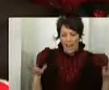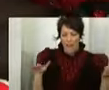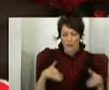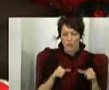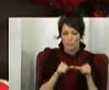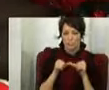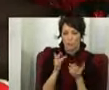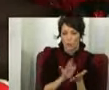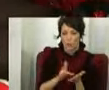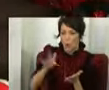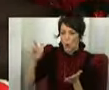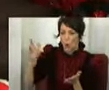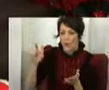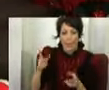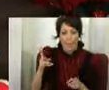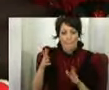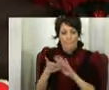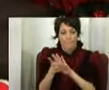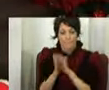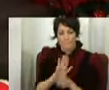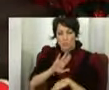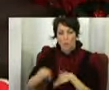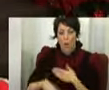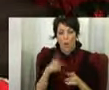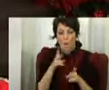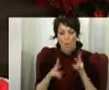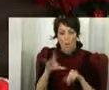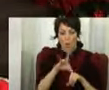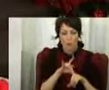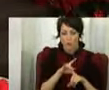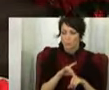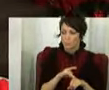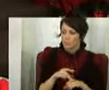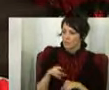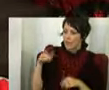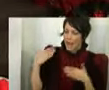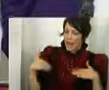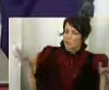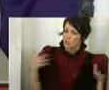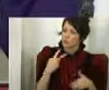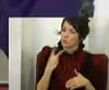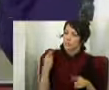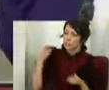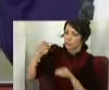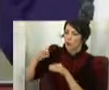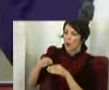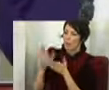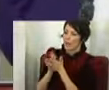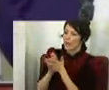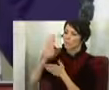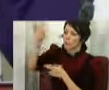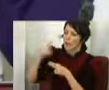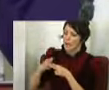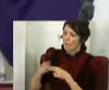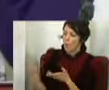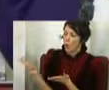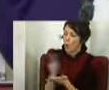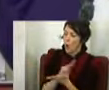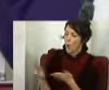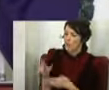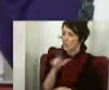peace to all people on earth, so we join with them and with all people to praise your name. Holy Lord, God of